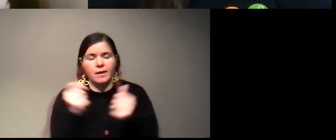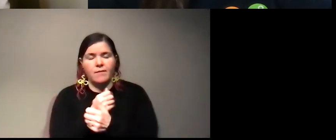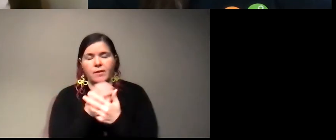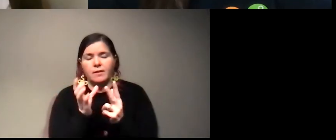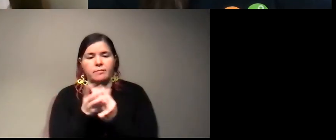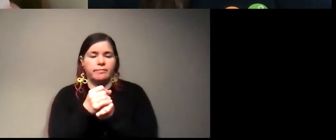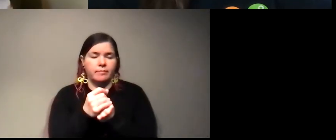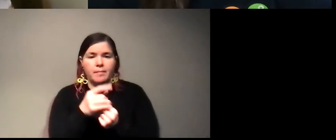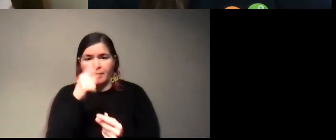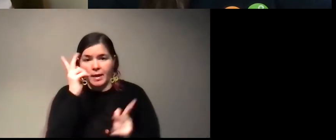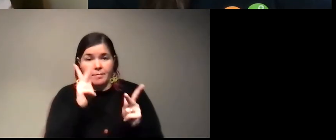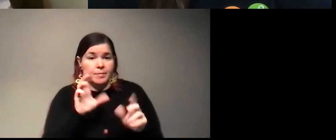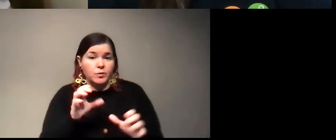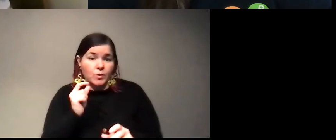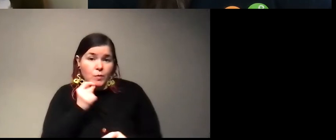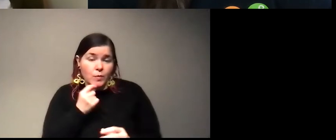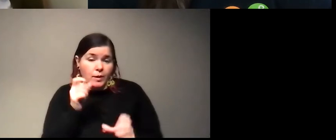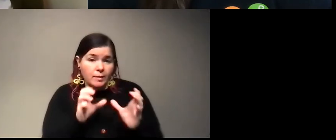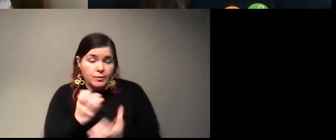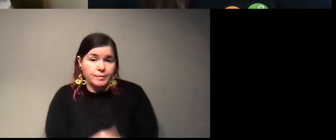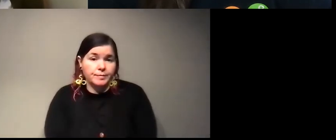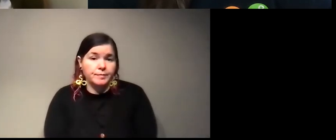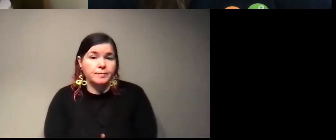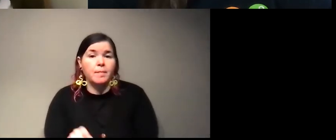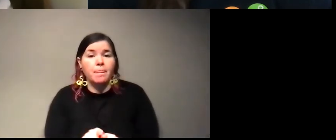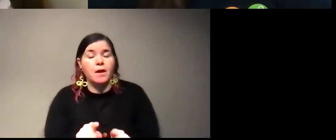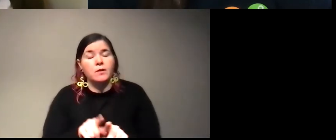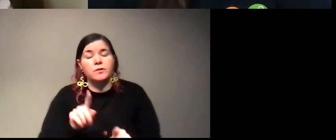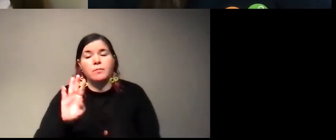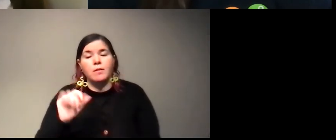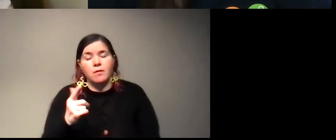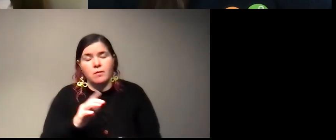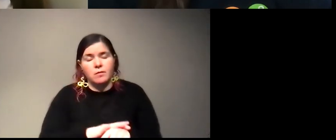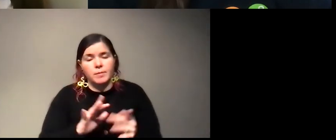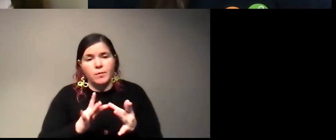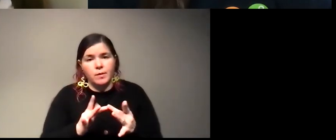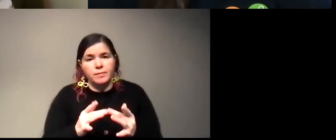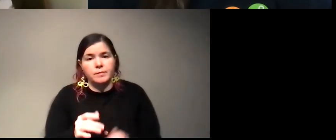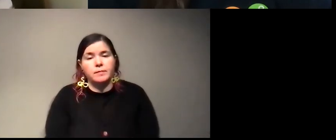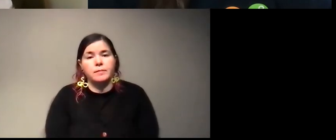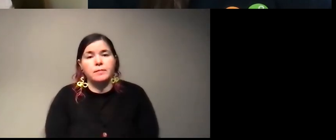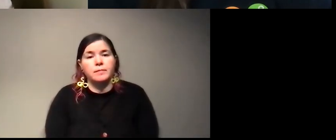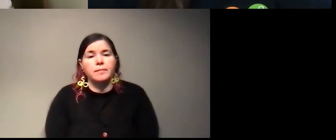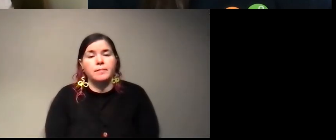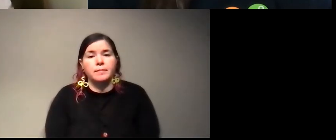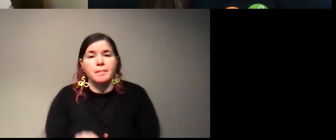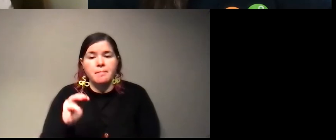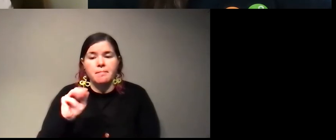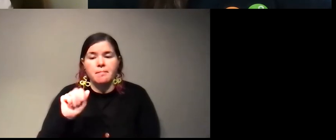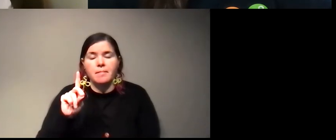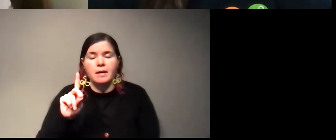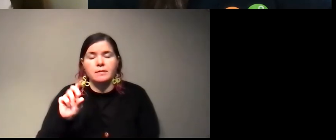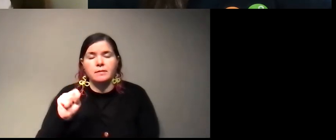to Black people doing really cool chemistry. I also have a blog that's on my website that's called Max Scientists, and that is where